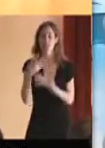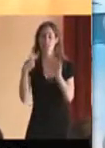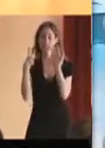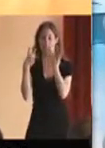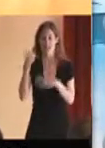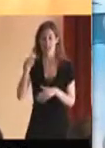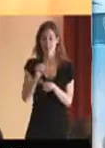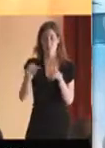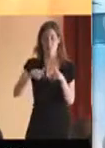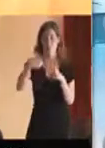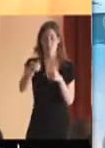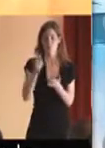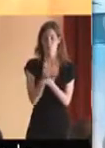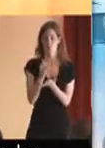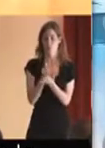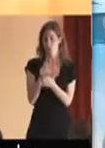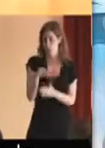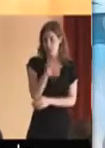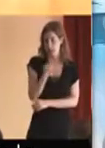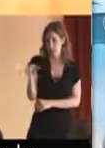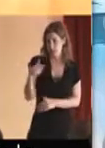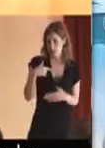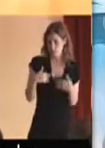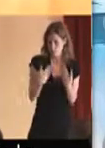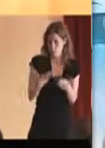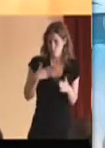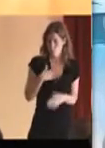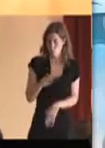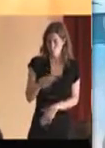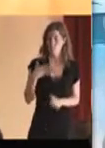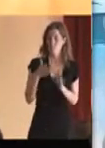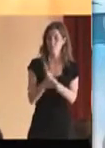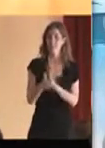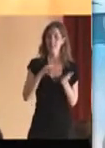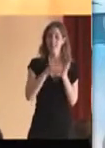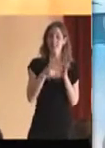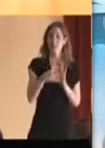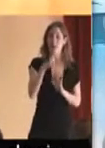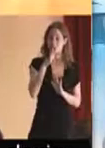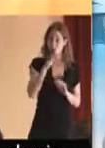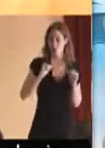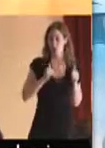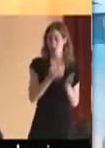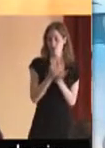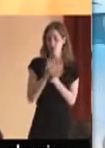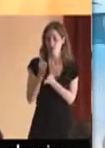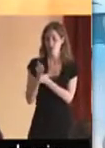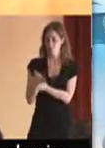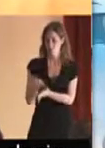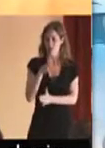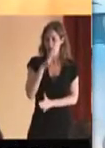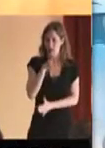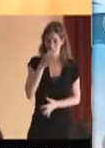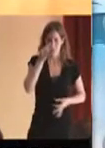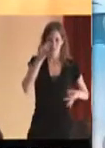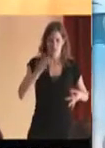university who's a 7-year-old child who is to test it next week. So this is now